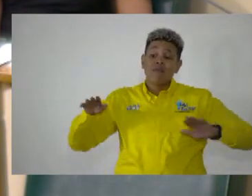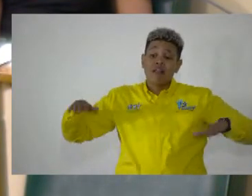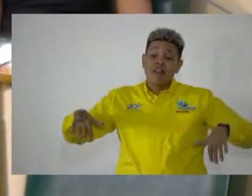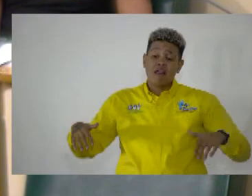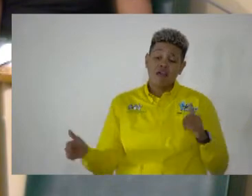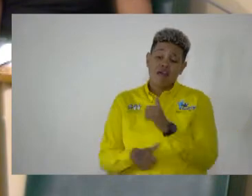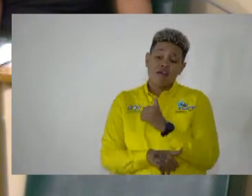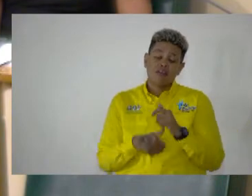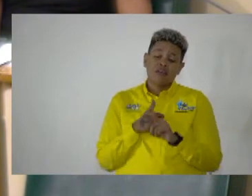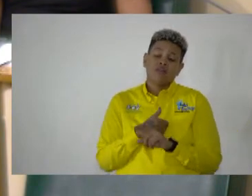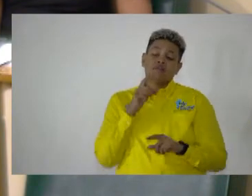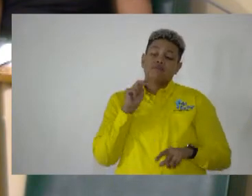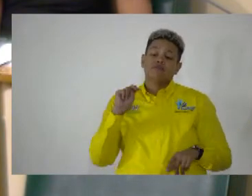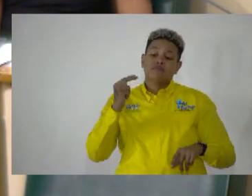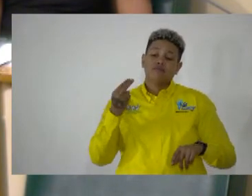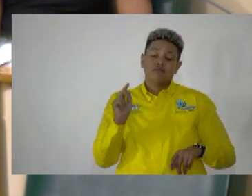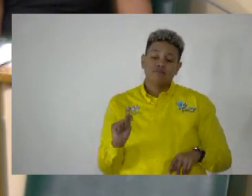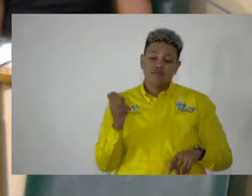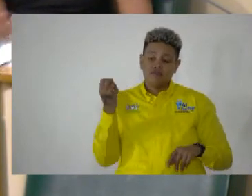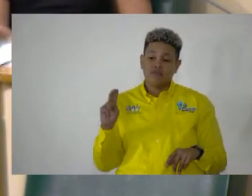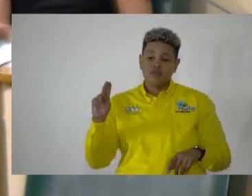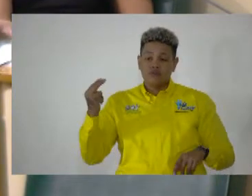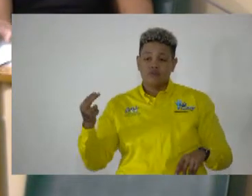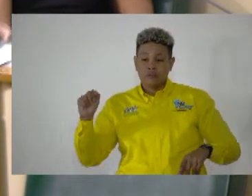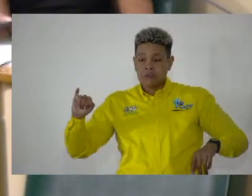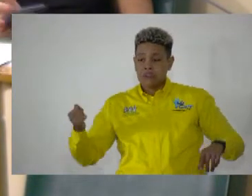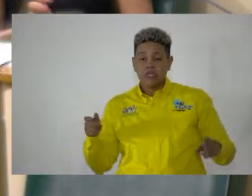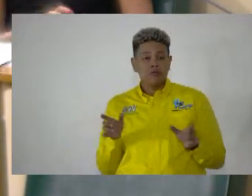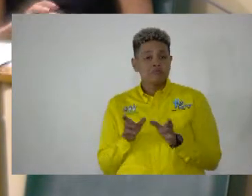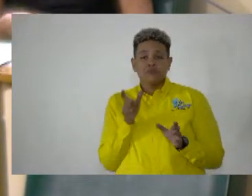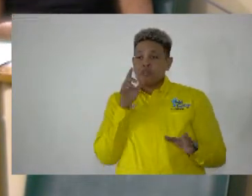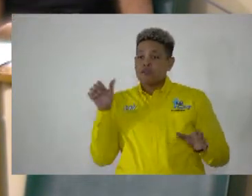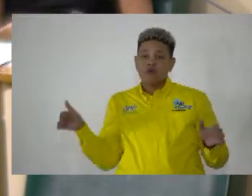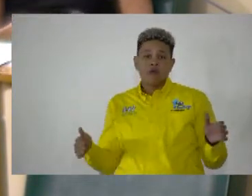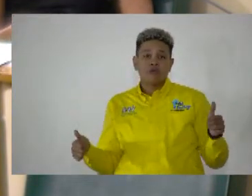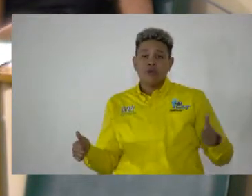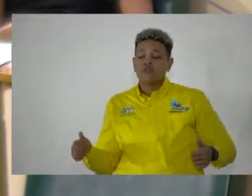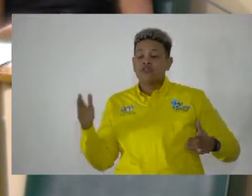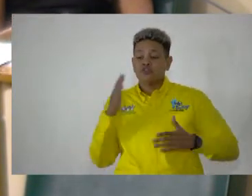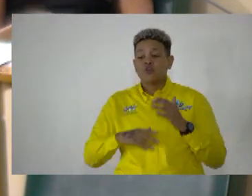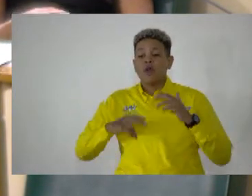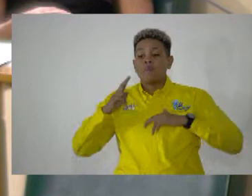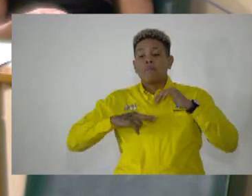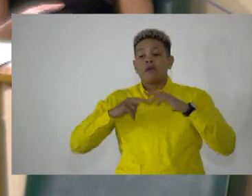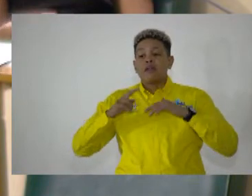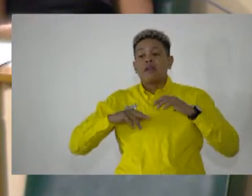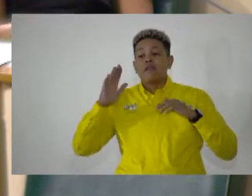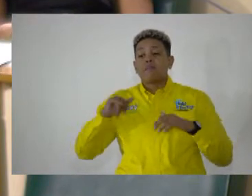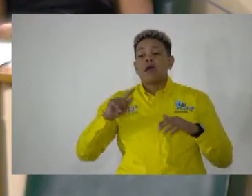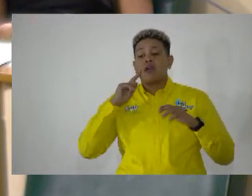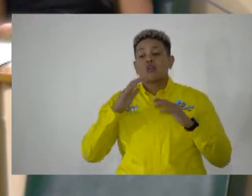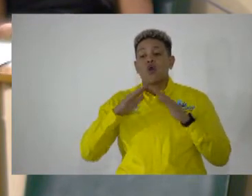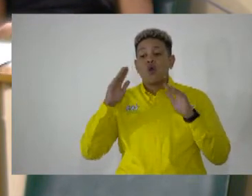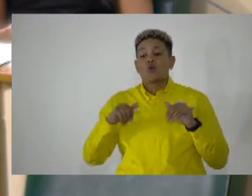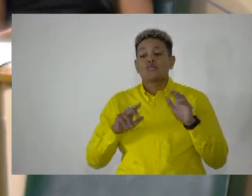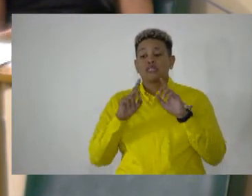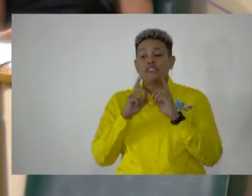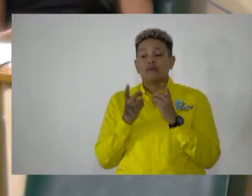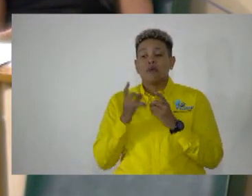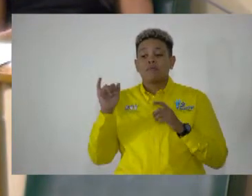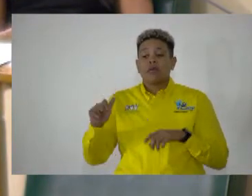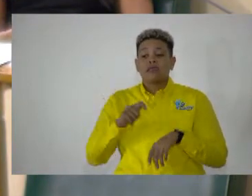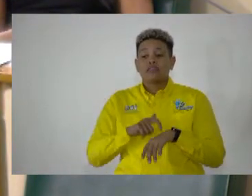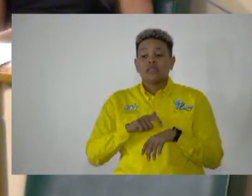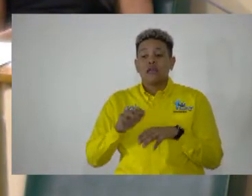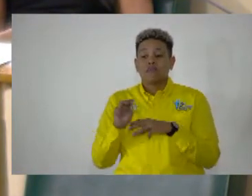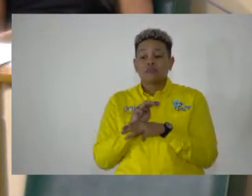under the NHT or the HAJ. Some of them were built by the housing department at the time,